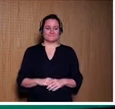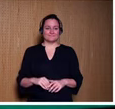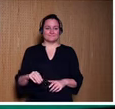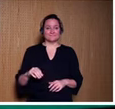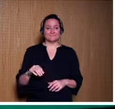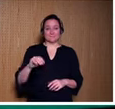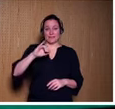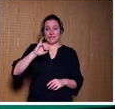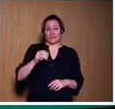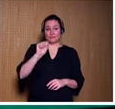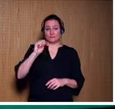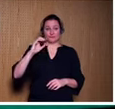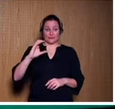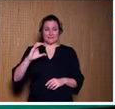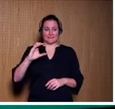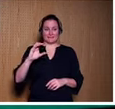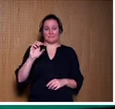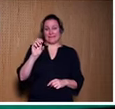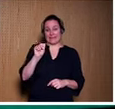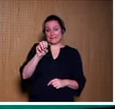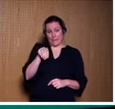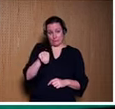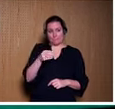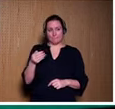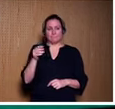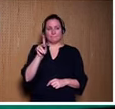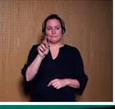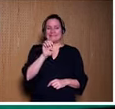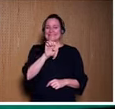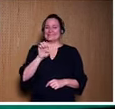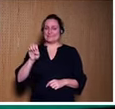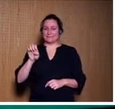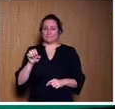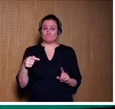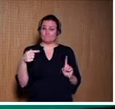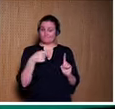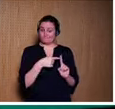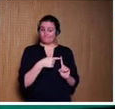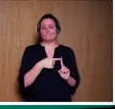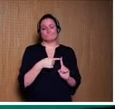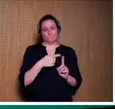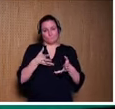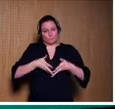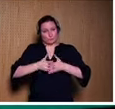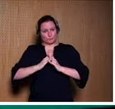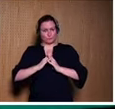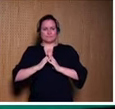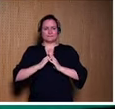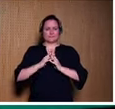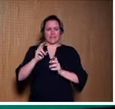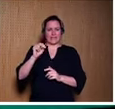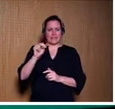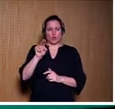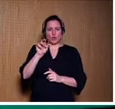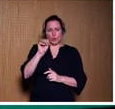Jack Esemke is the co-founder and director of the Neumann Fund. Jack